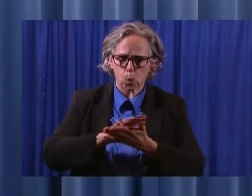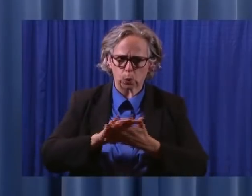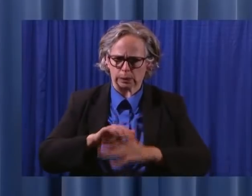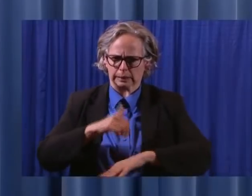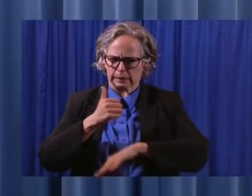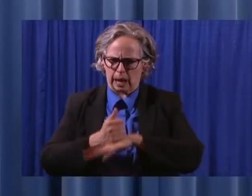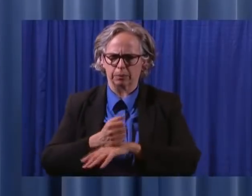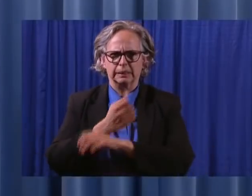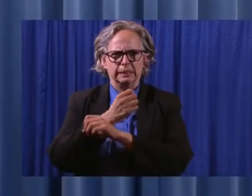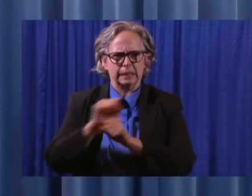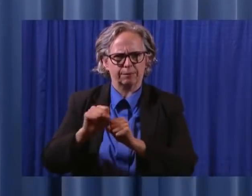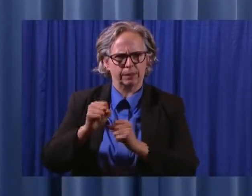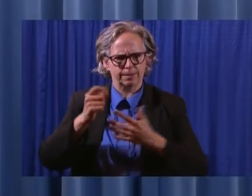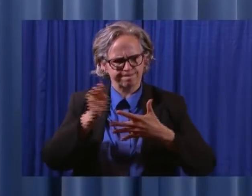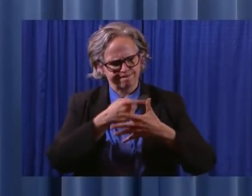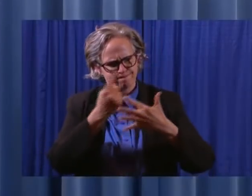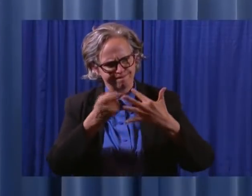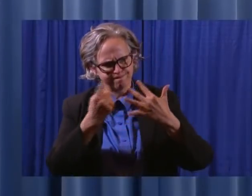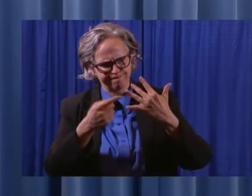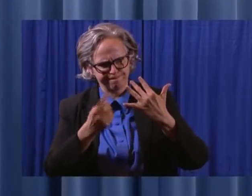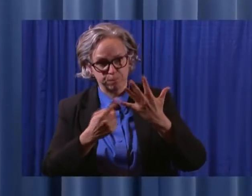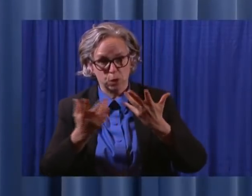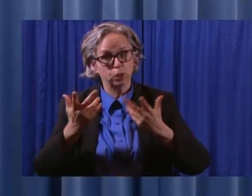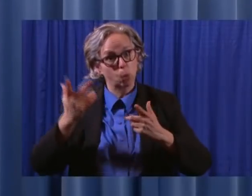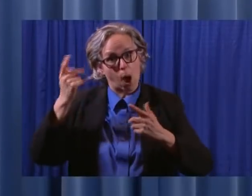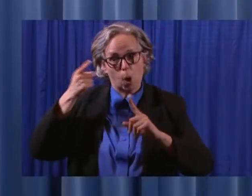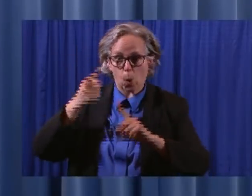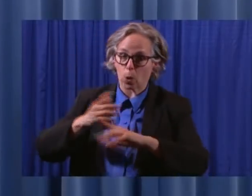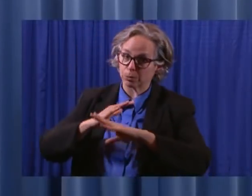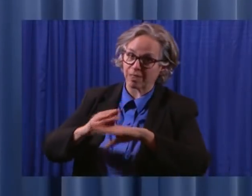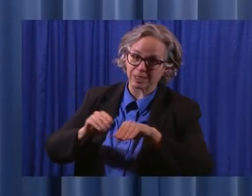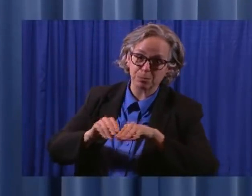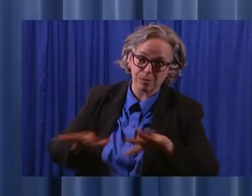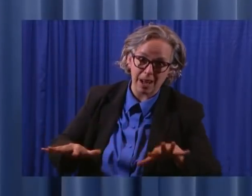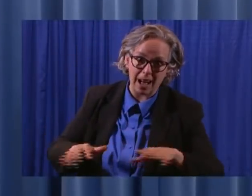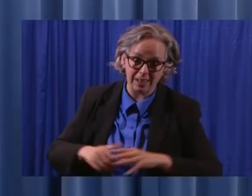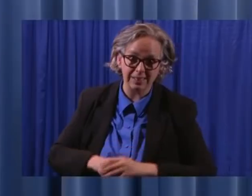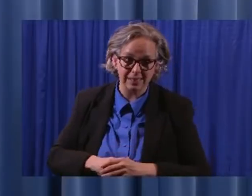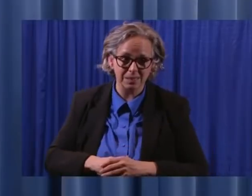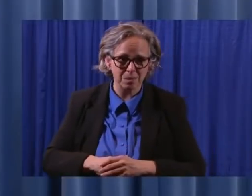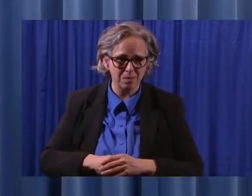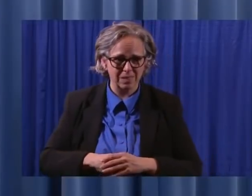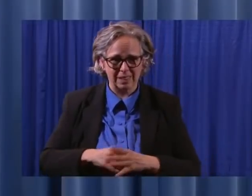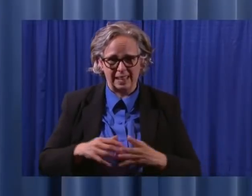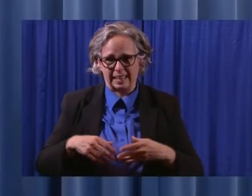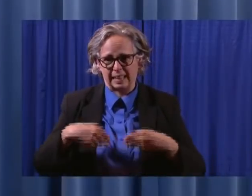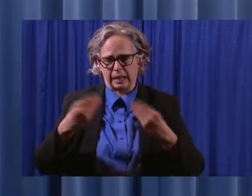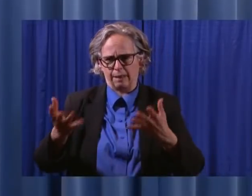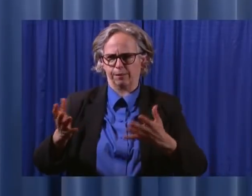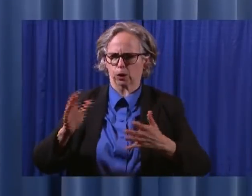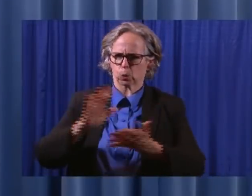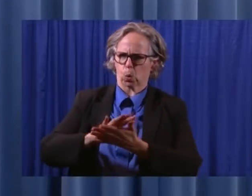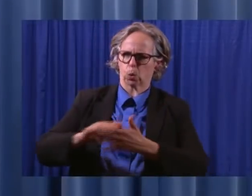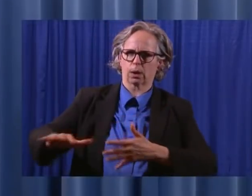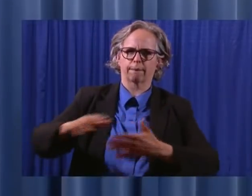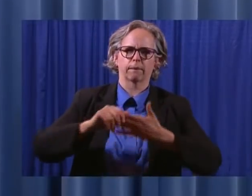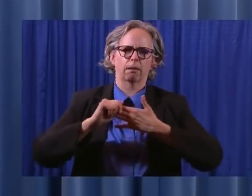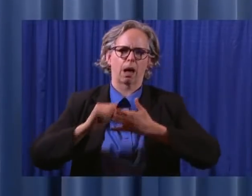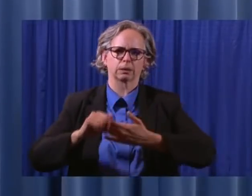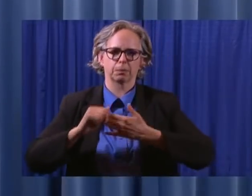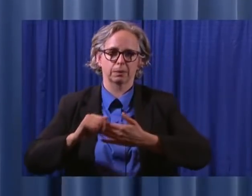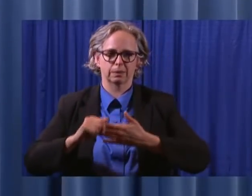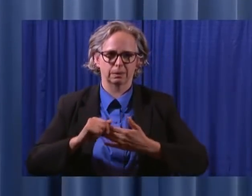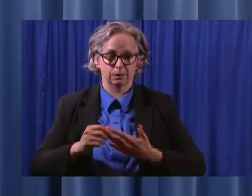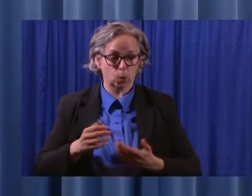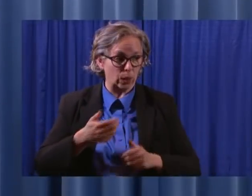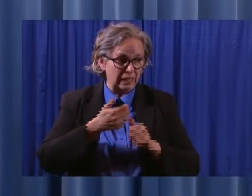is a problem, and it can spread anywhere. But I think you'll see schools react differently based on their